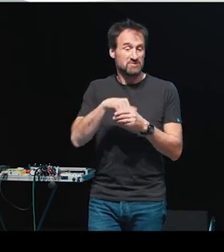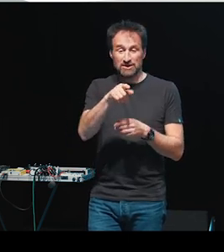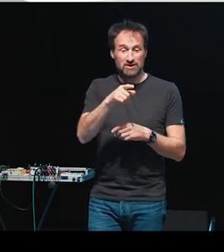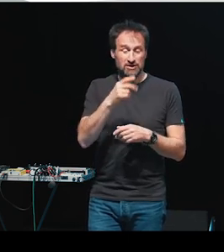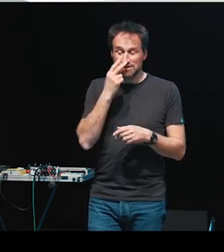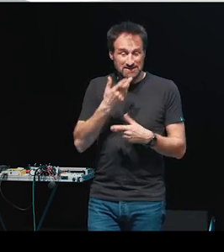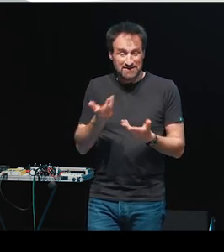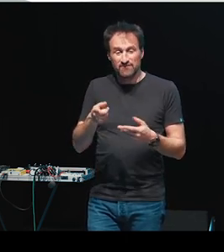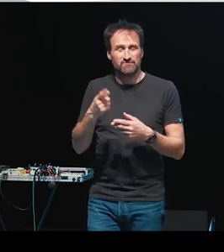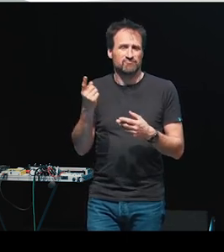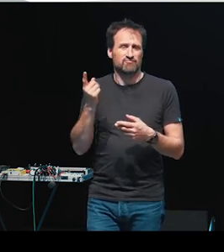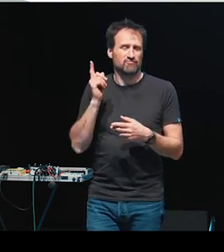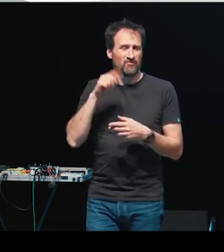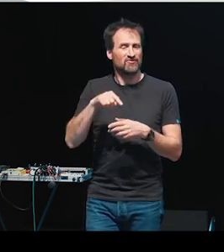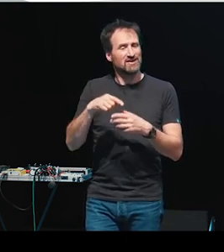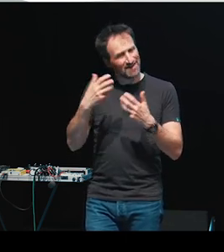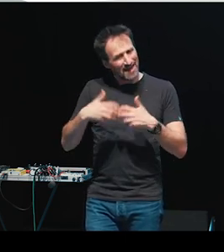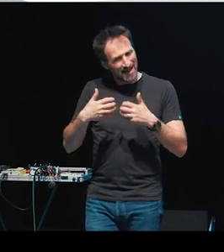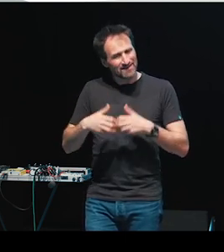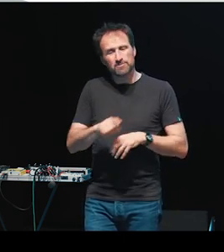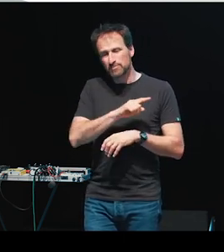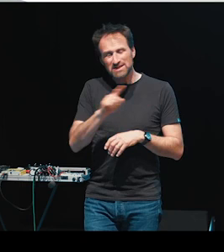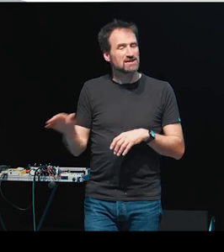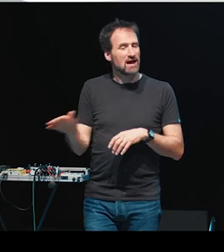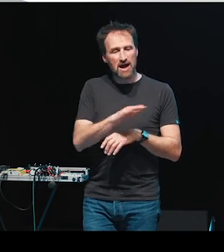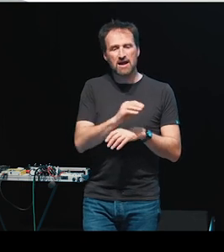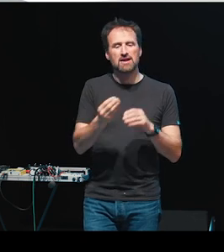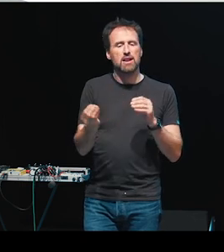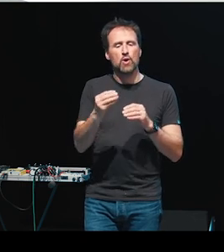rendered until all the loading states are done.